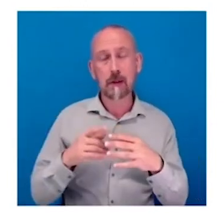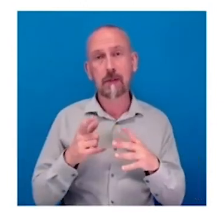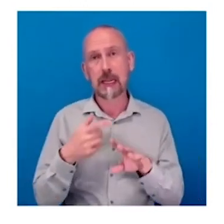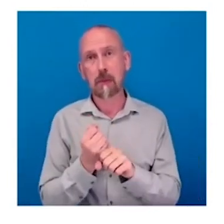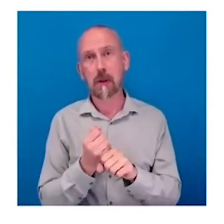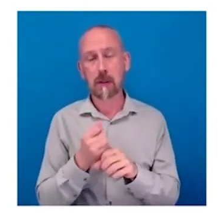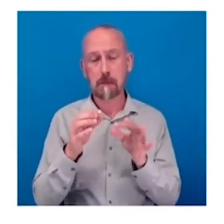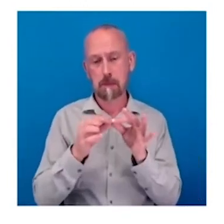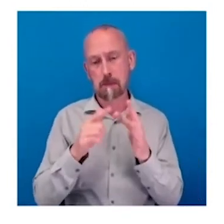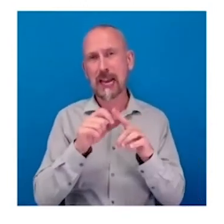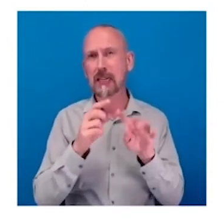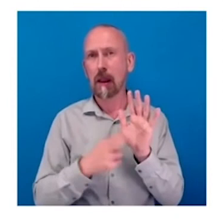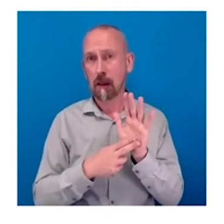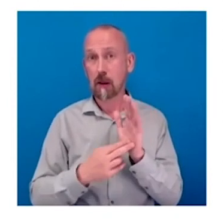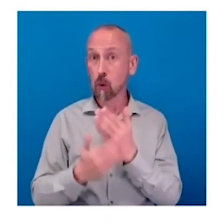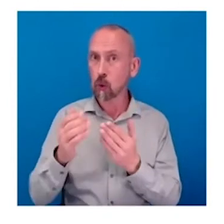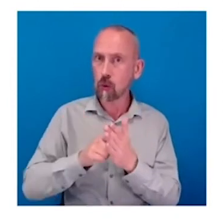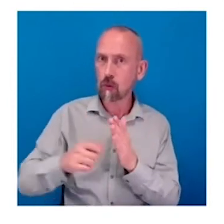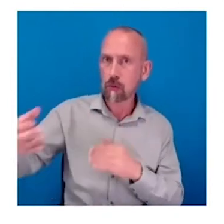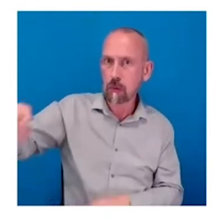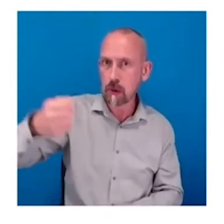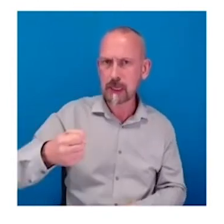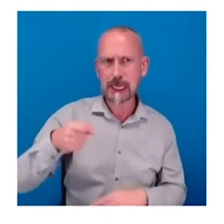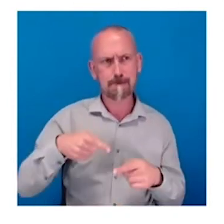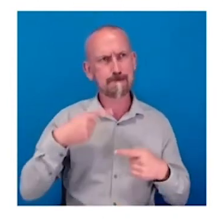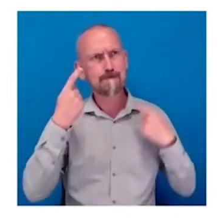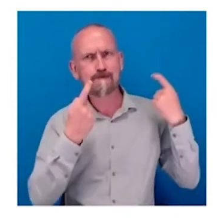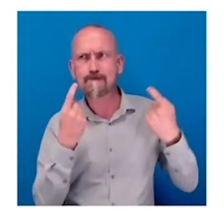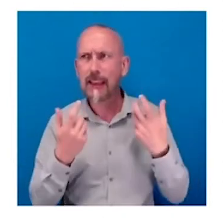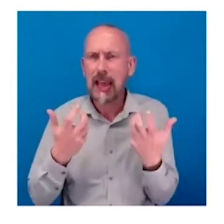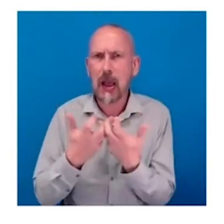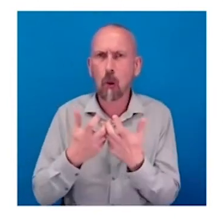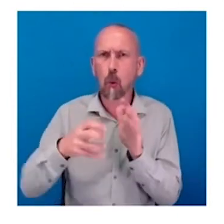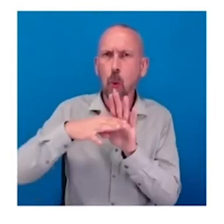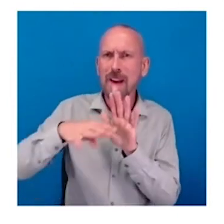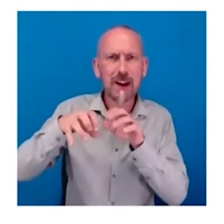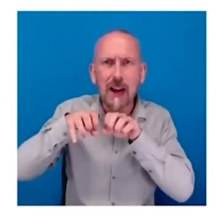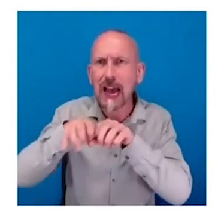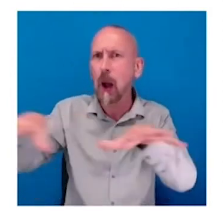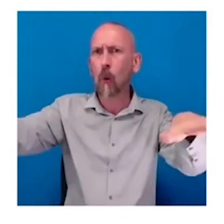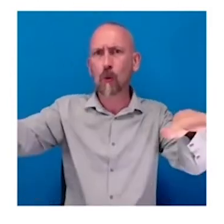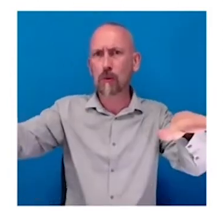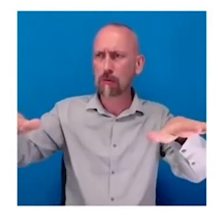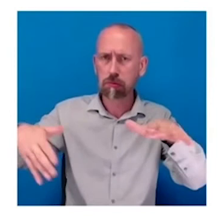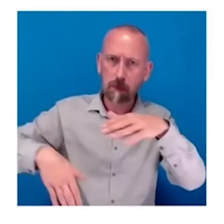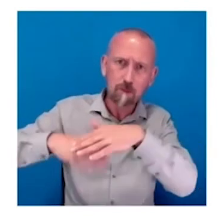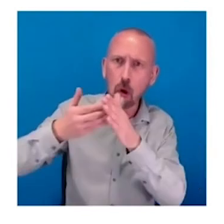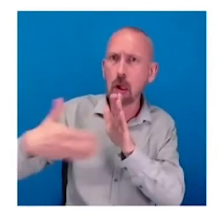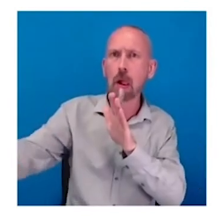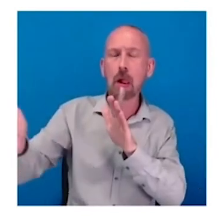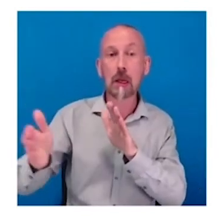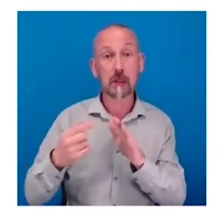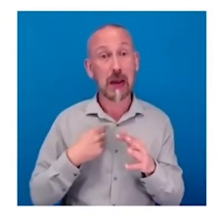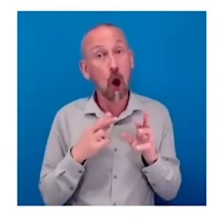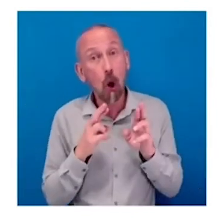talking about how do we get Wi-Fi out to these areas. And I hope at some point New York City really thinks about building a